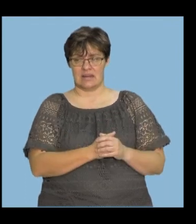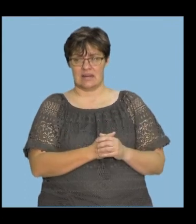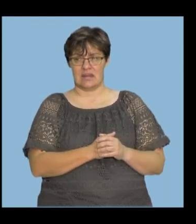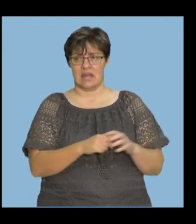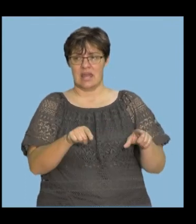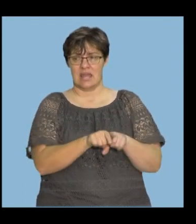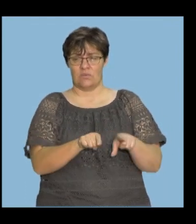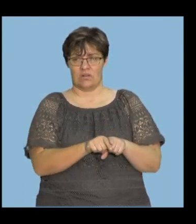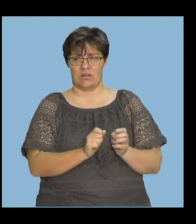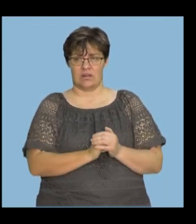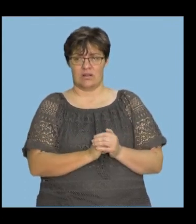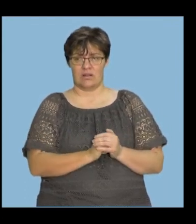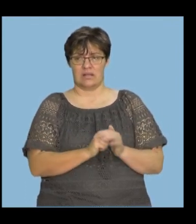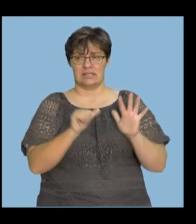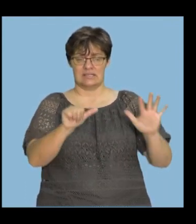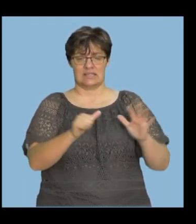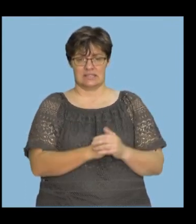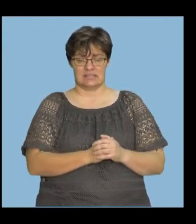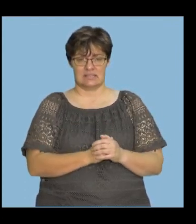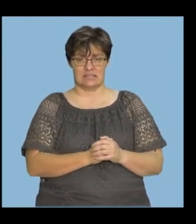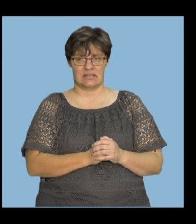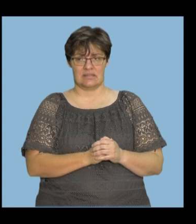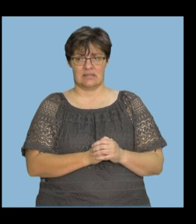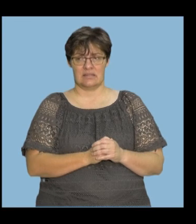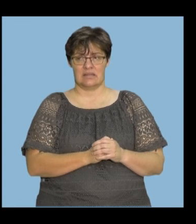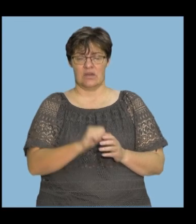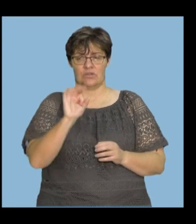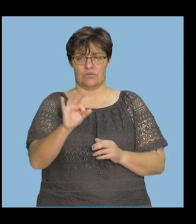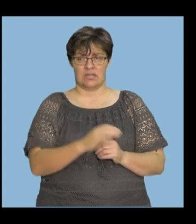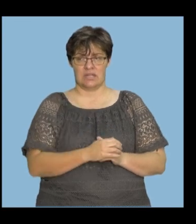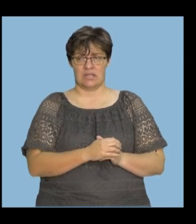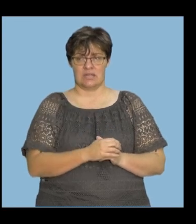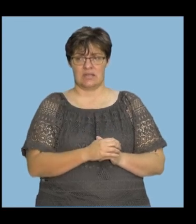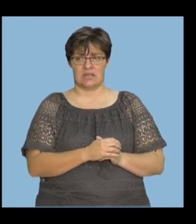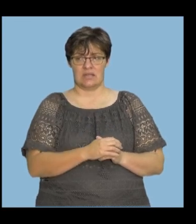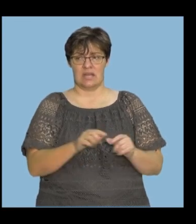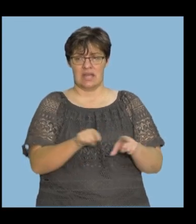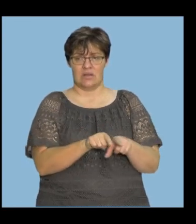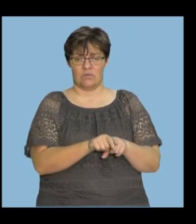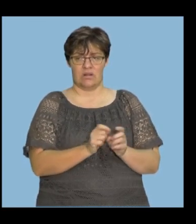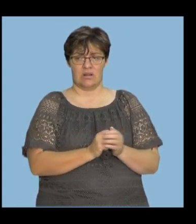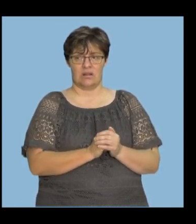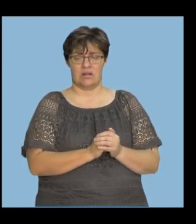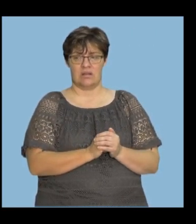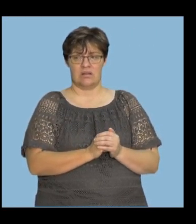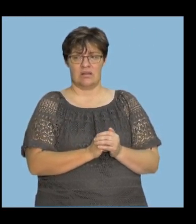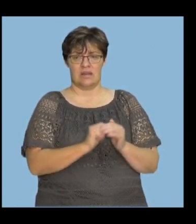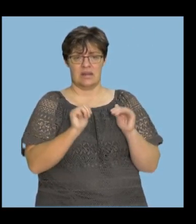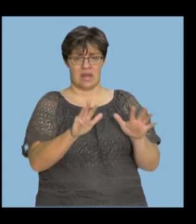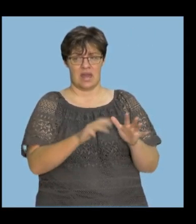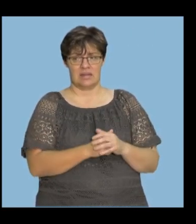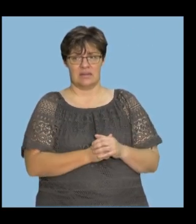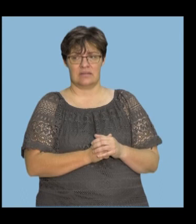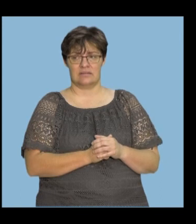equal 6, 3, equal, then